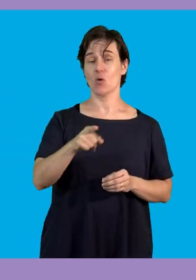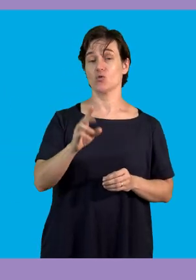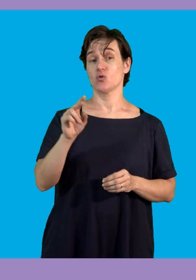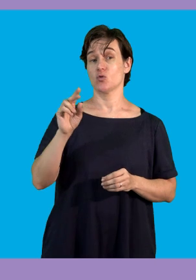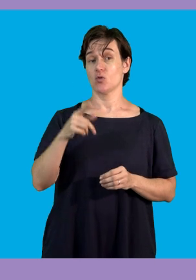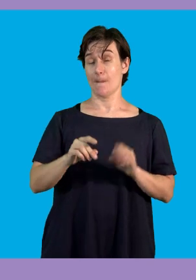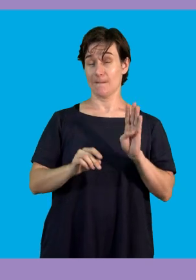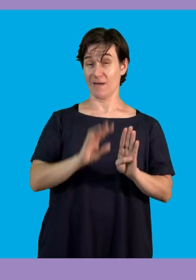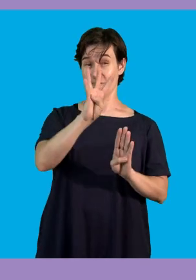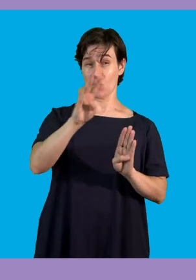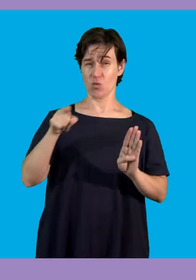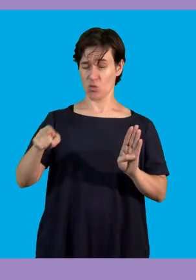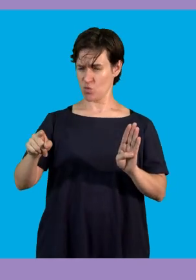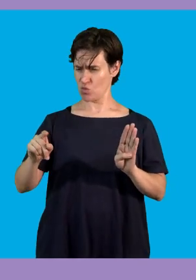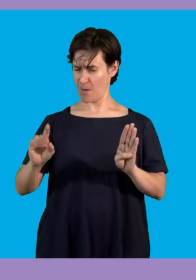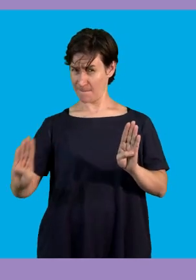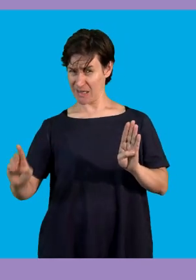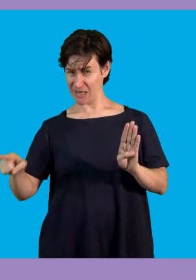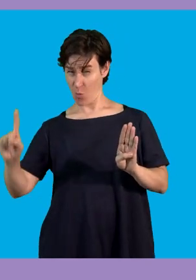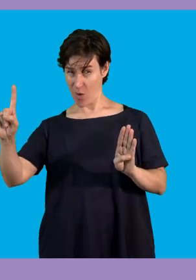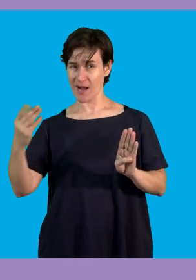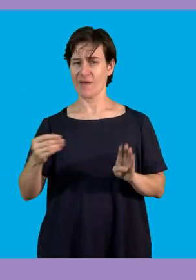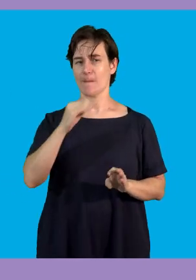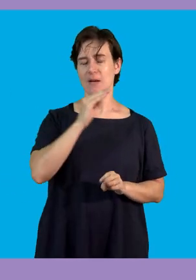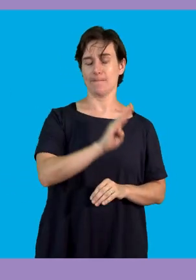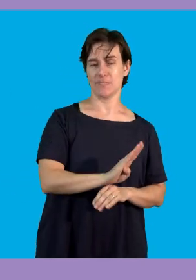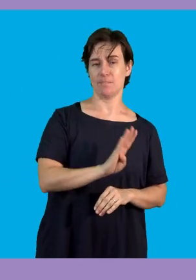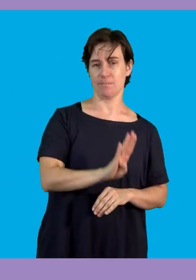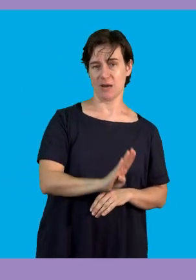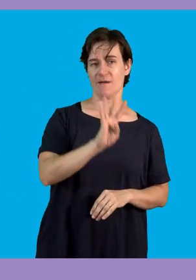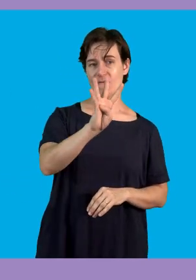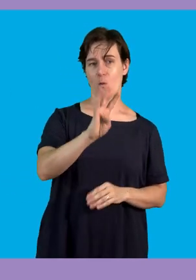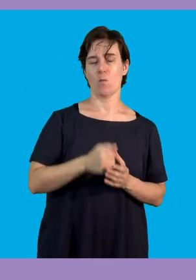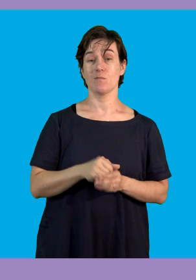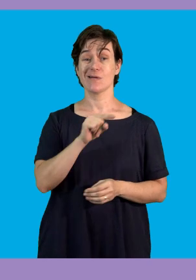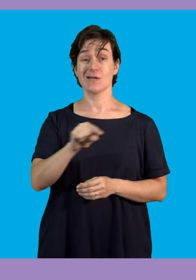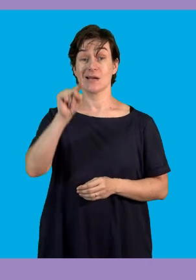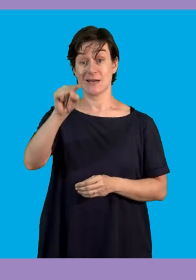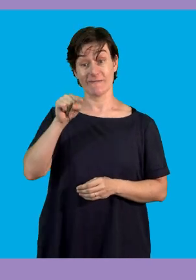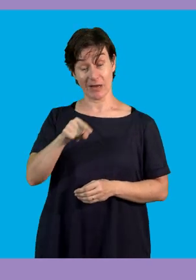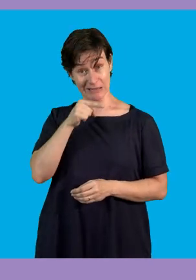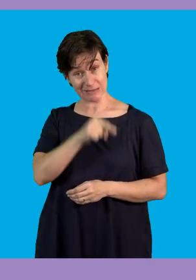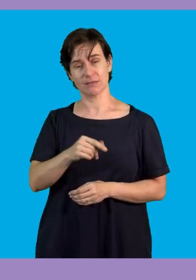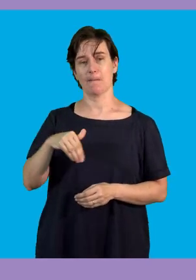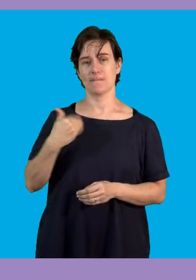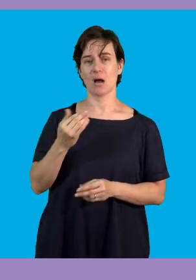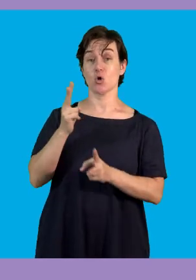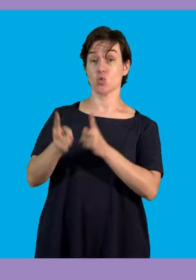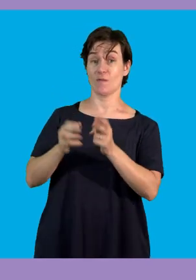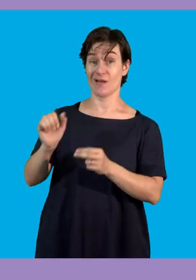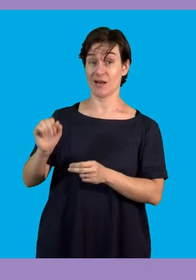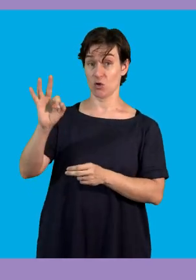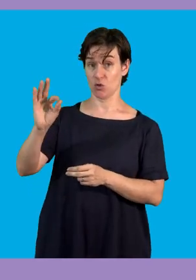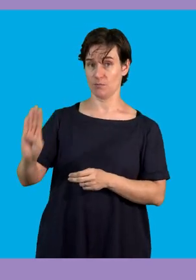then now we can divide with 12a cubed b squared. And